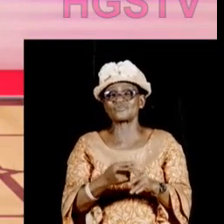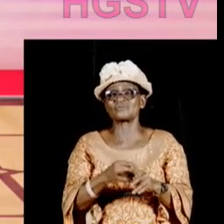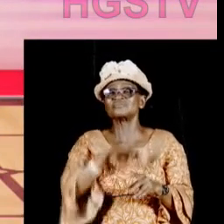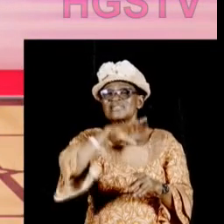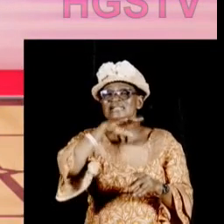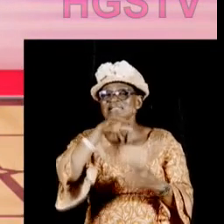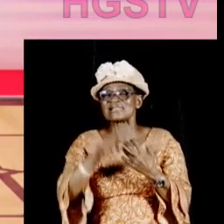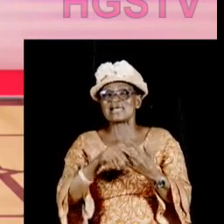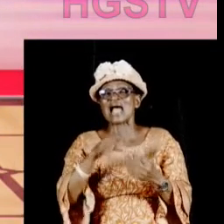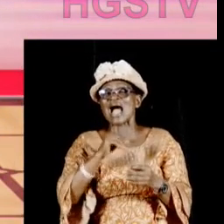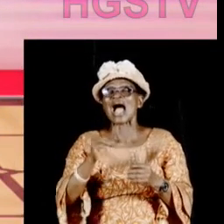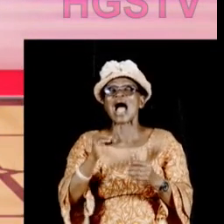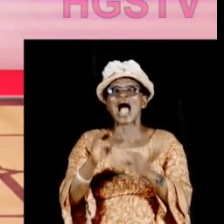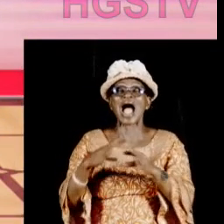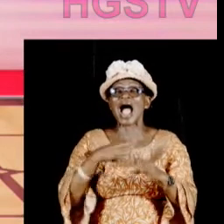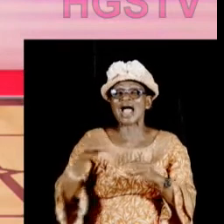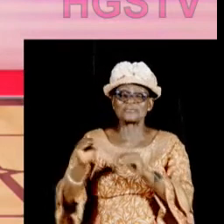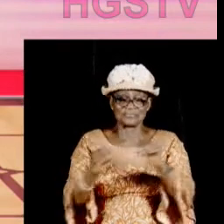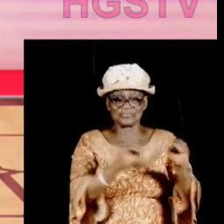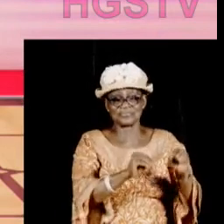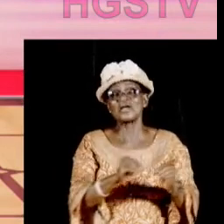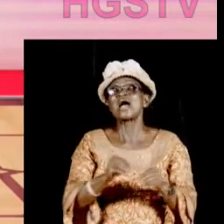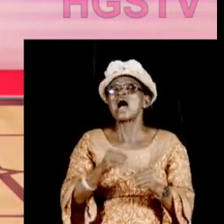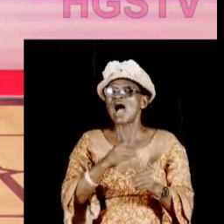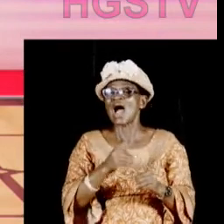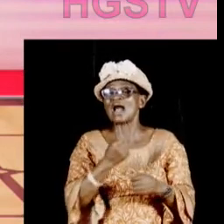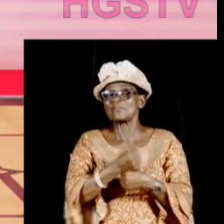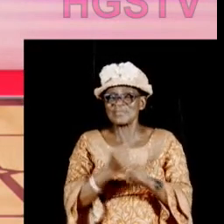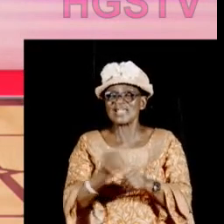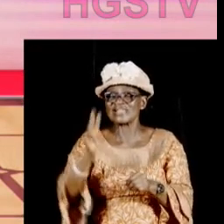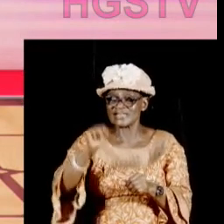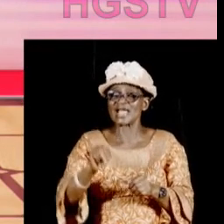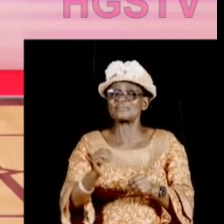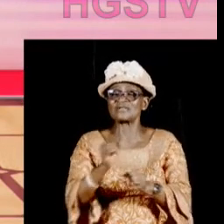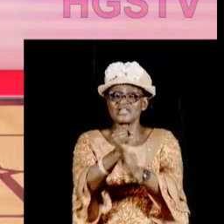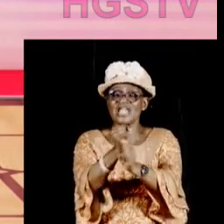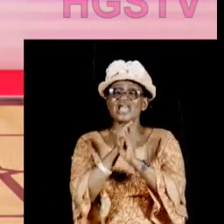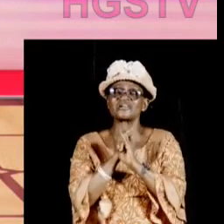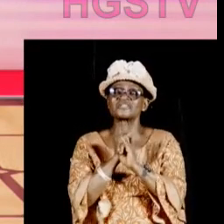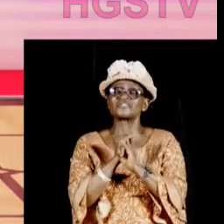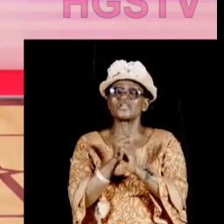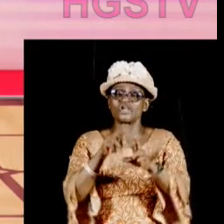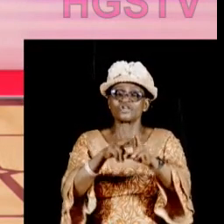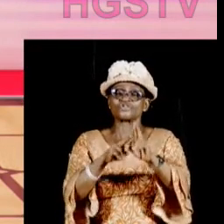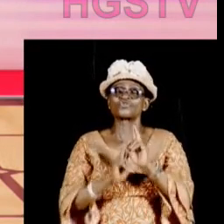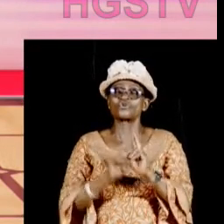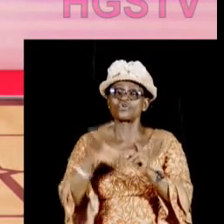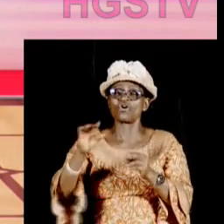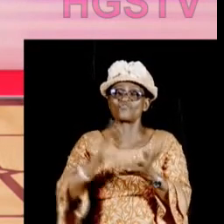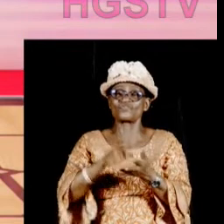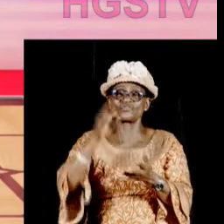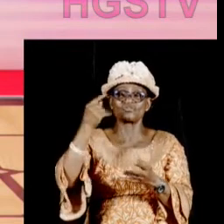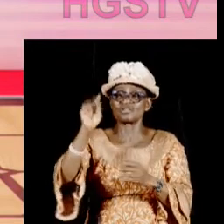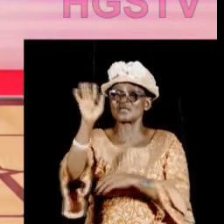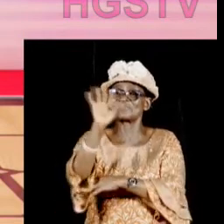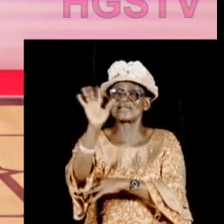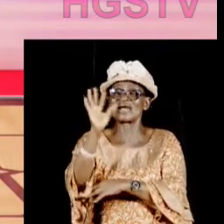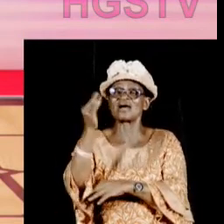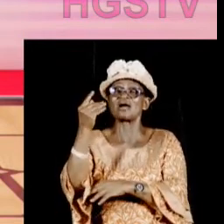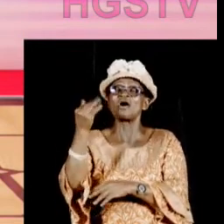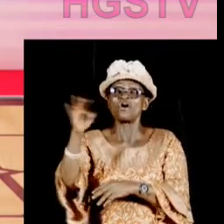set them up among princes and to make them inherit the throne of glory. For the pillars of the earth are the